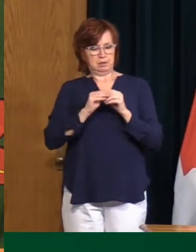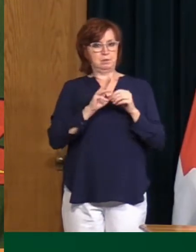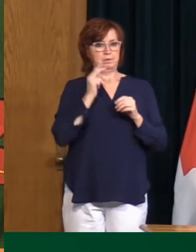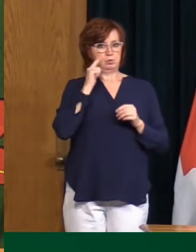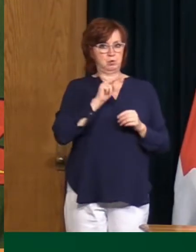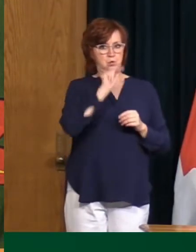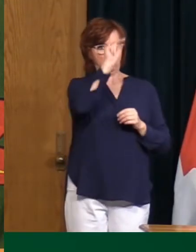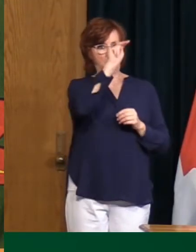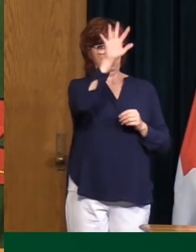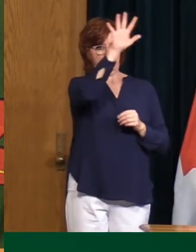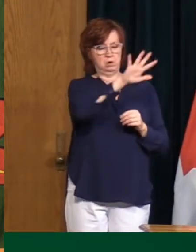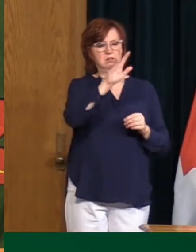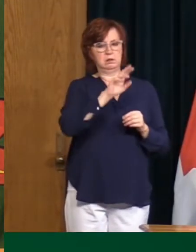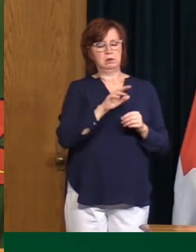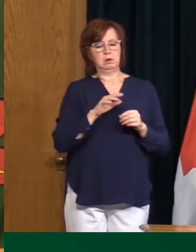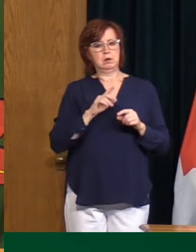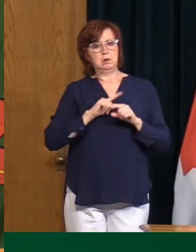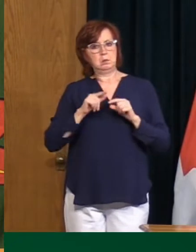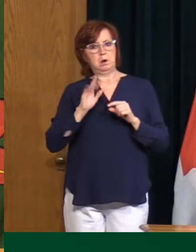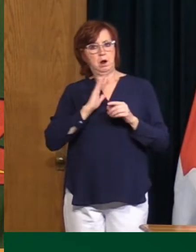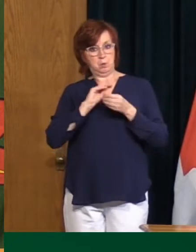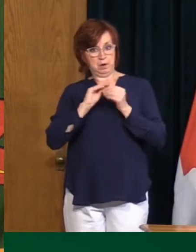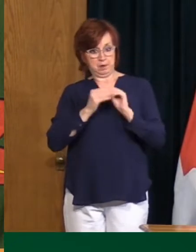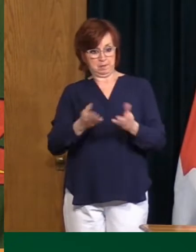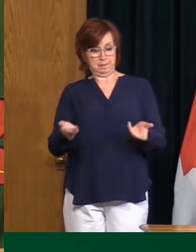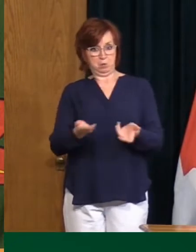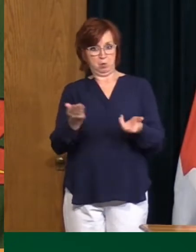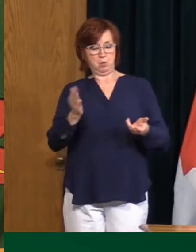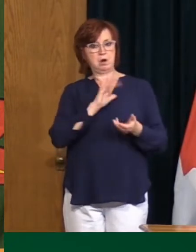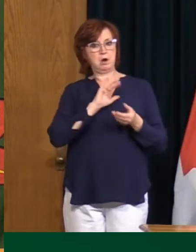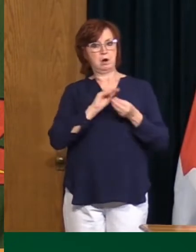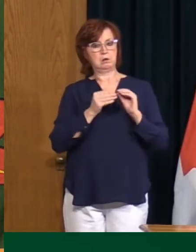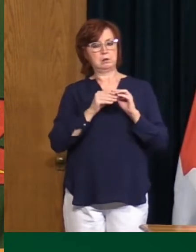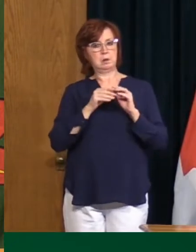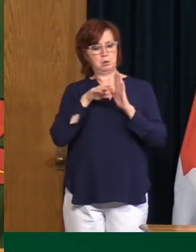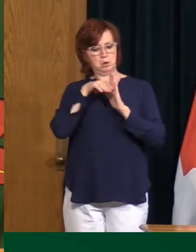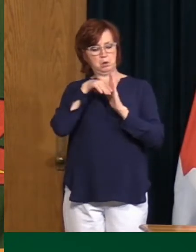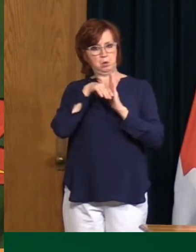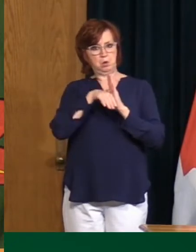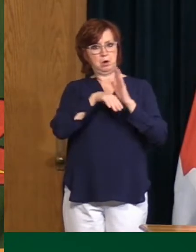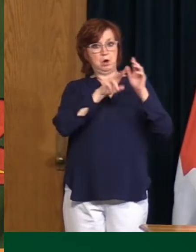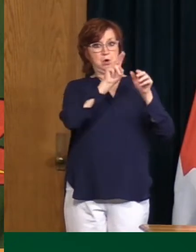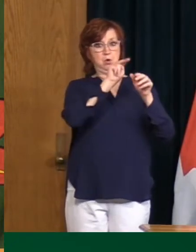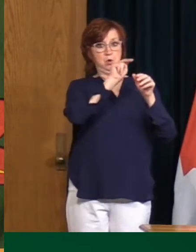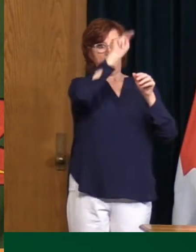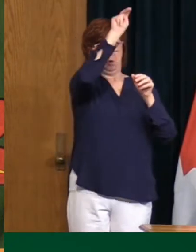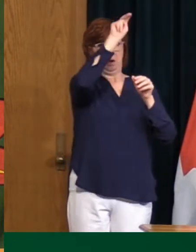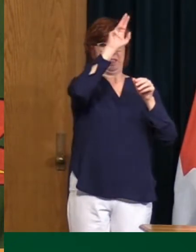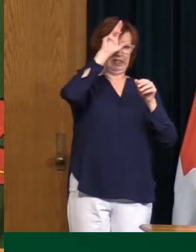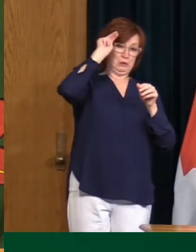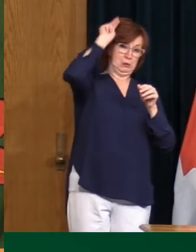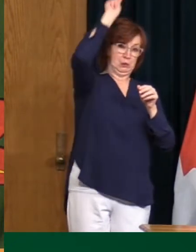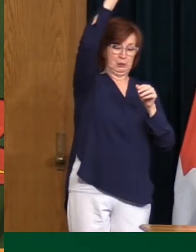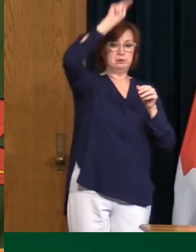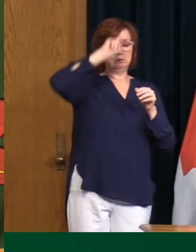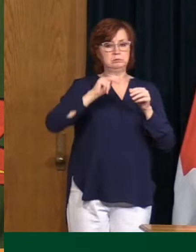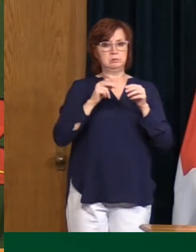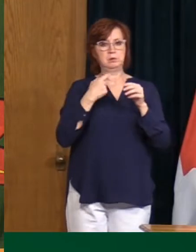north. The good news is the effective reproductive number has continued to decline in the far north and north. It is